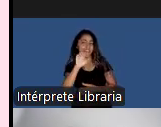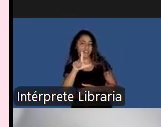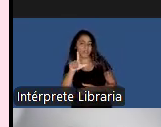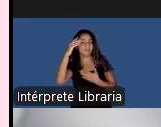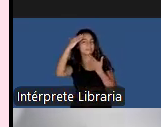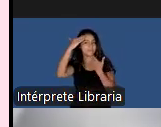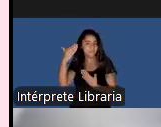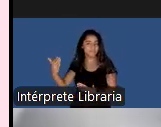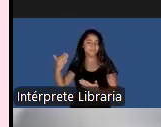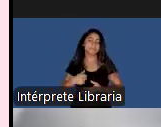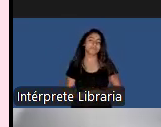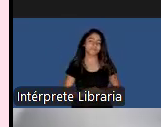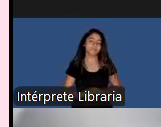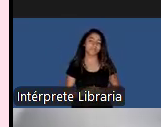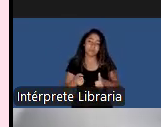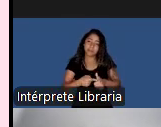Israel.